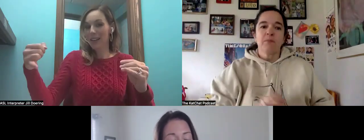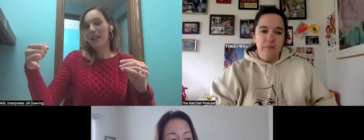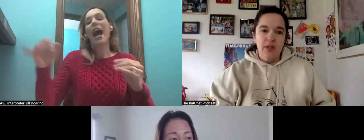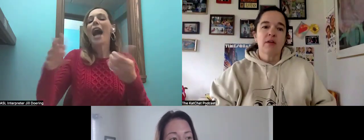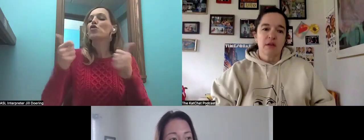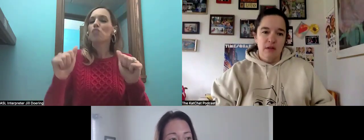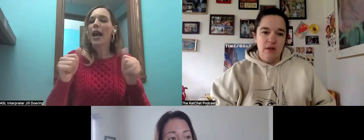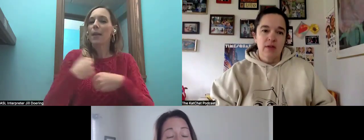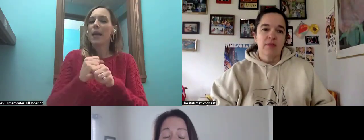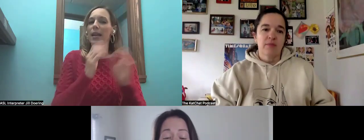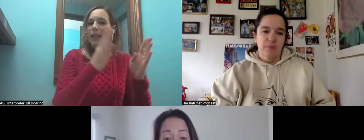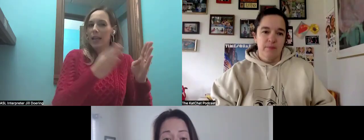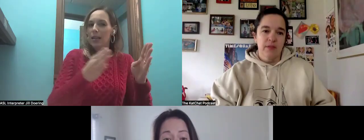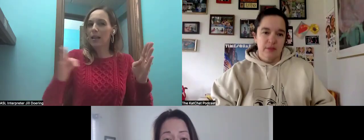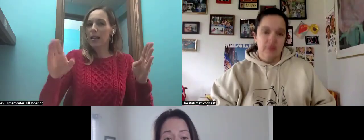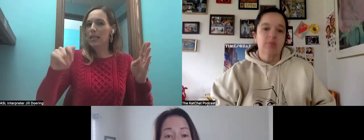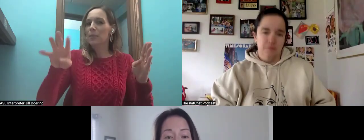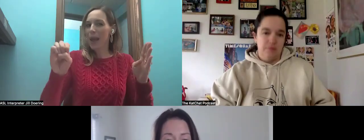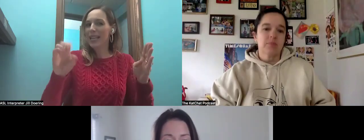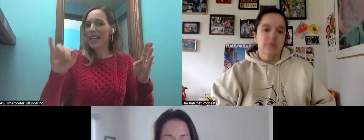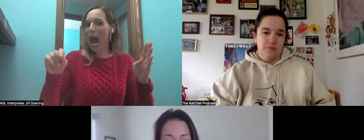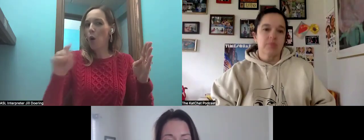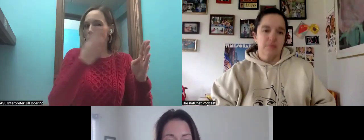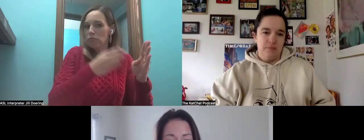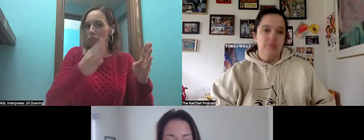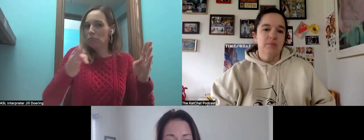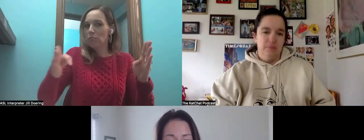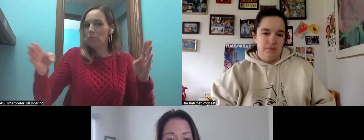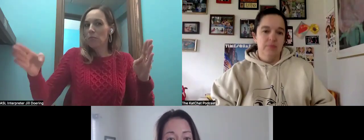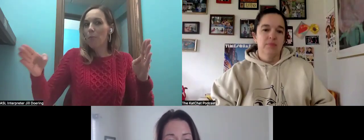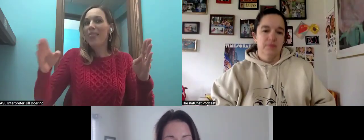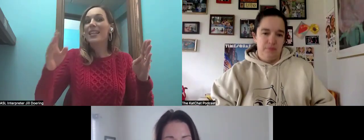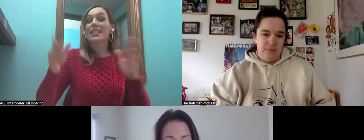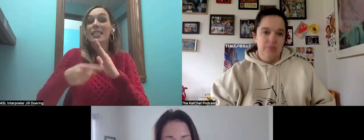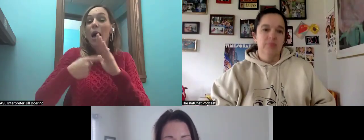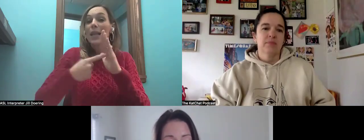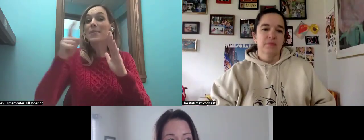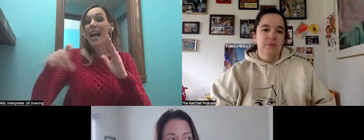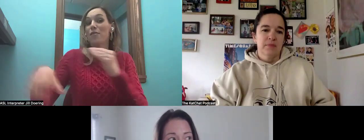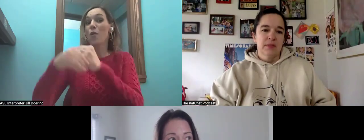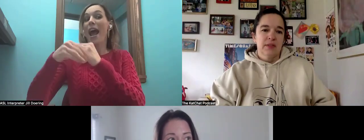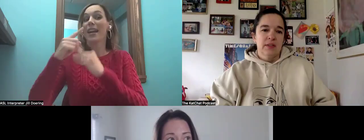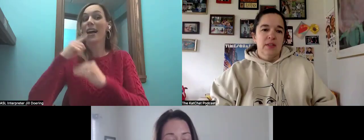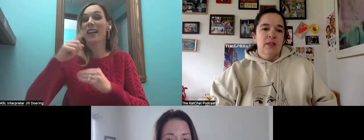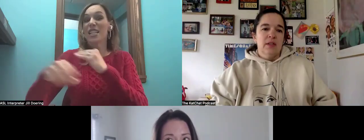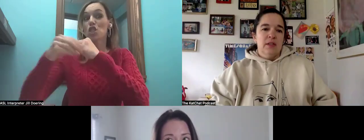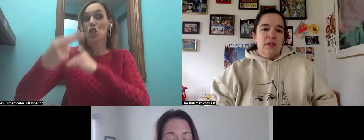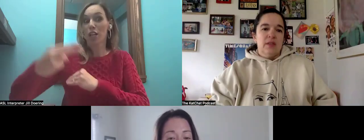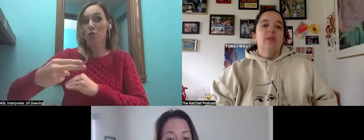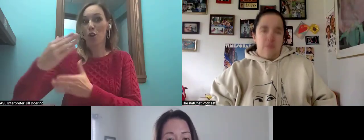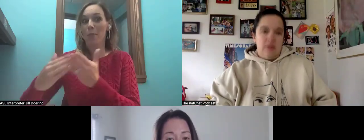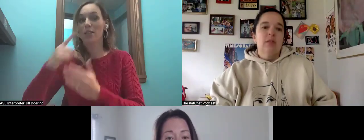can. And then sometimes I have to write an additional historical piece. So for the Christmas coin, we had to add